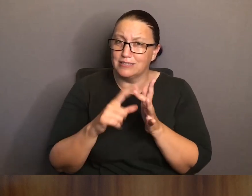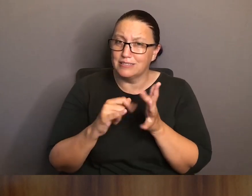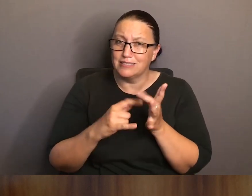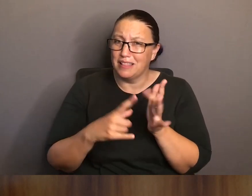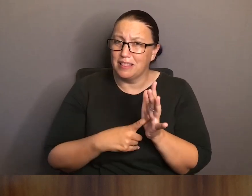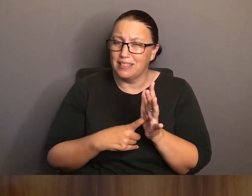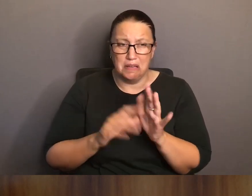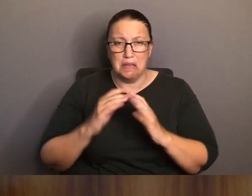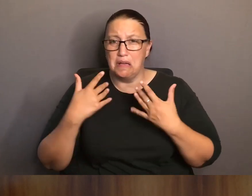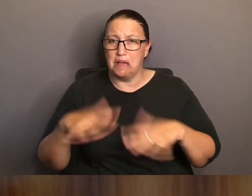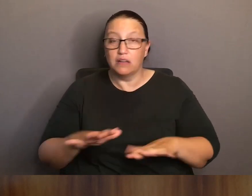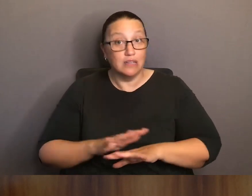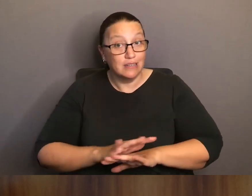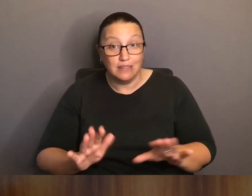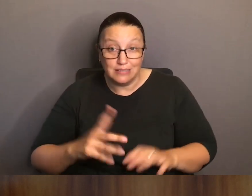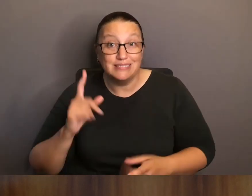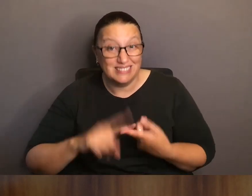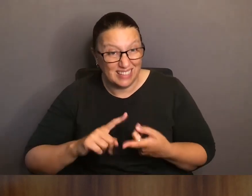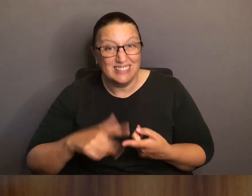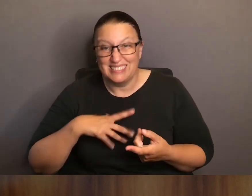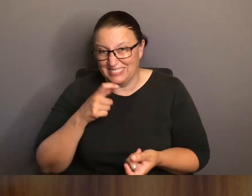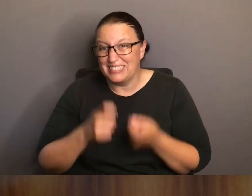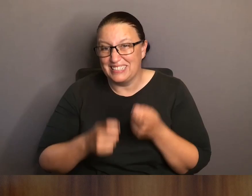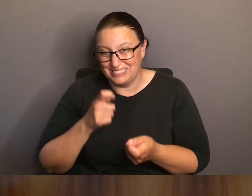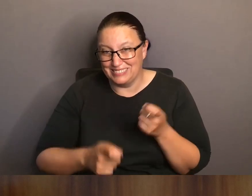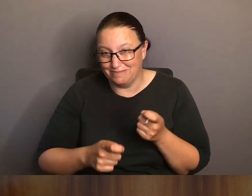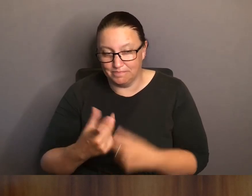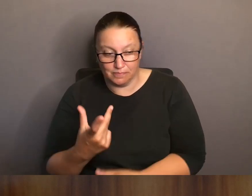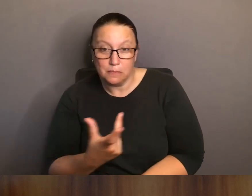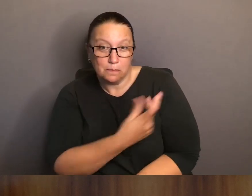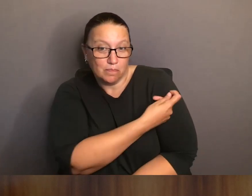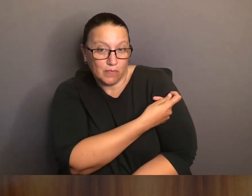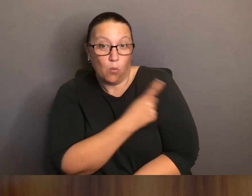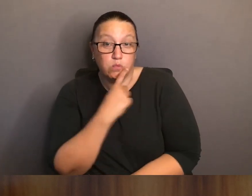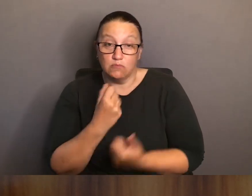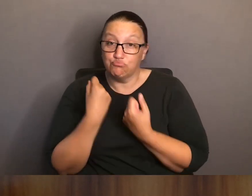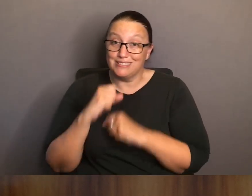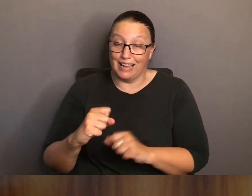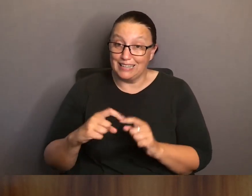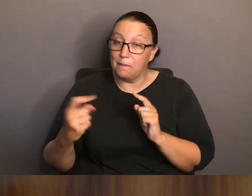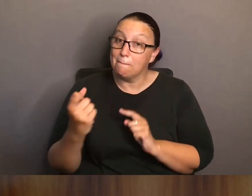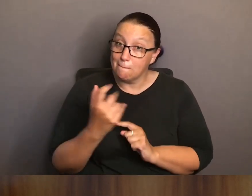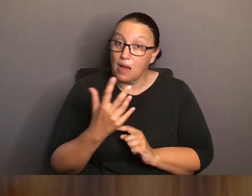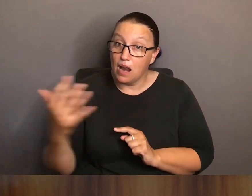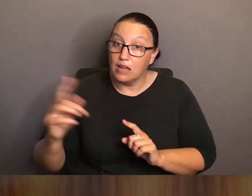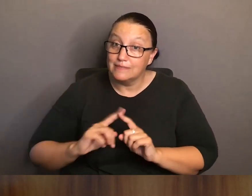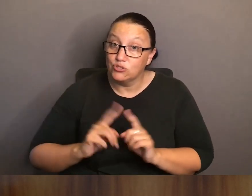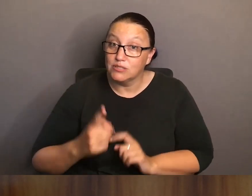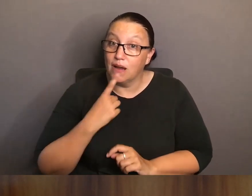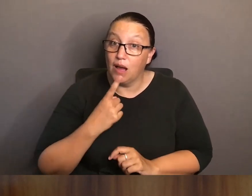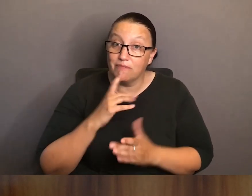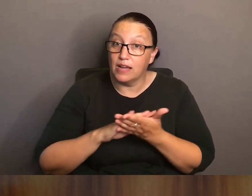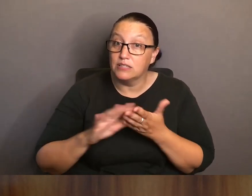screening. The HPV vaccine protects against many forms of HPV, but not all of them.